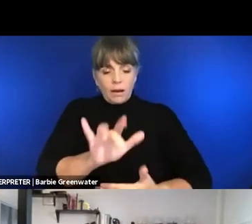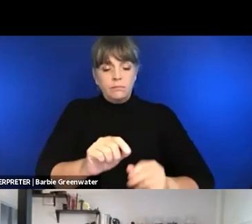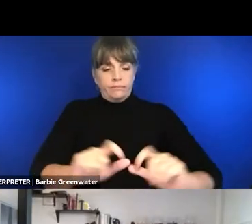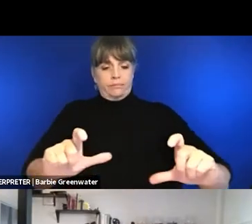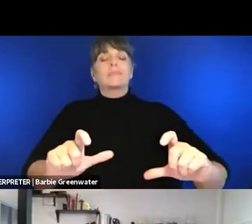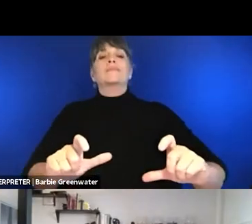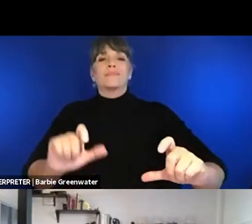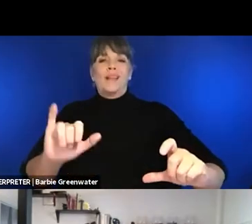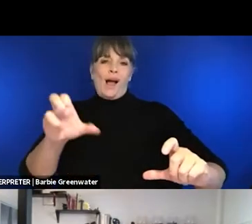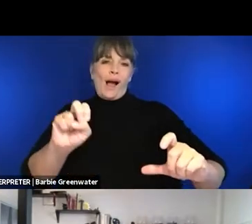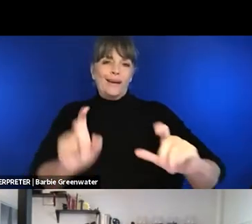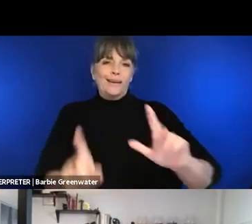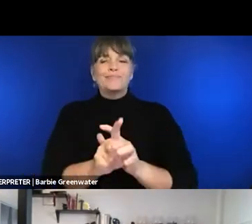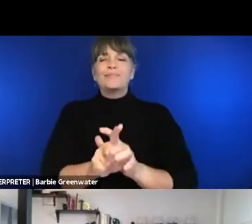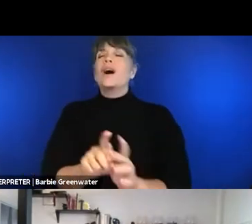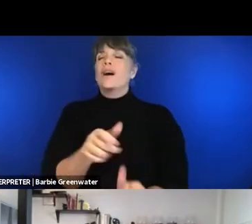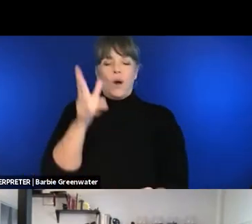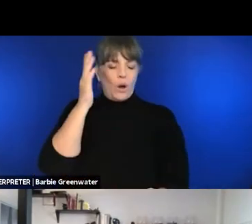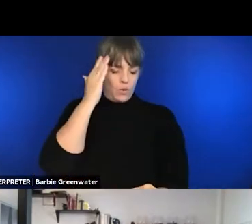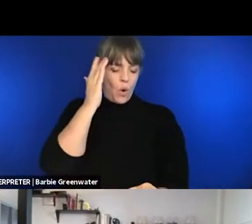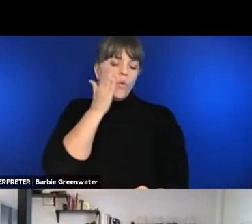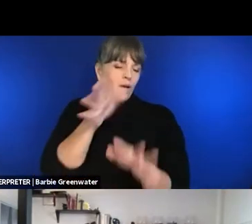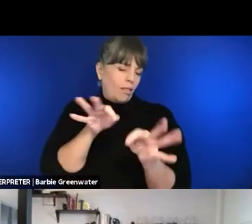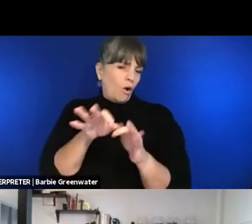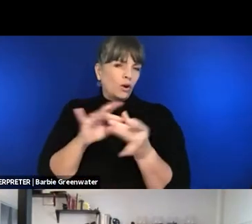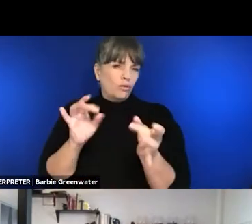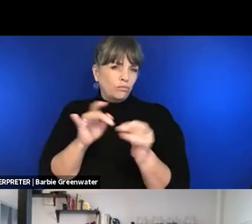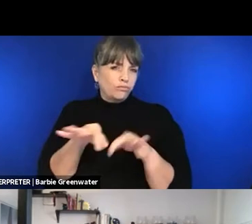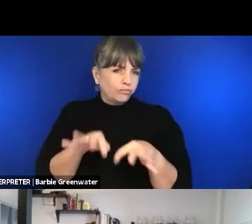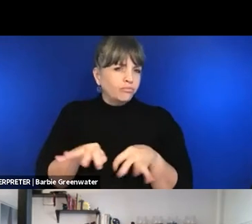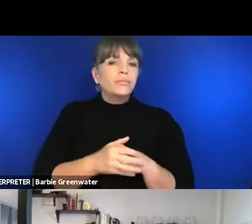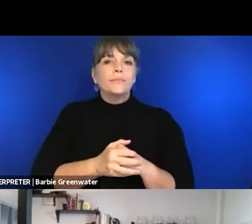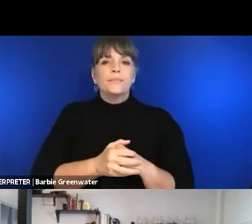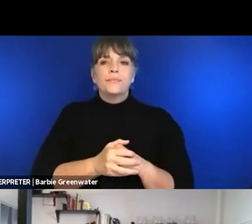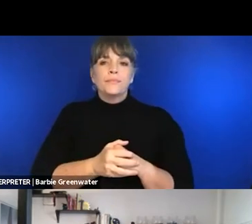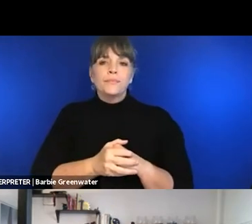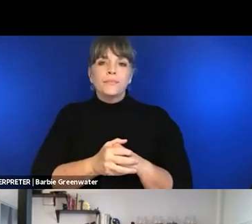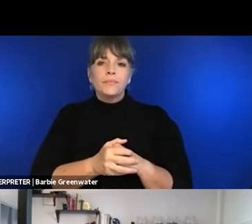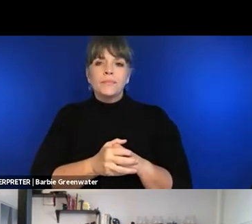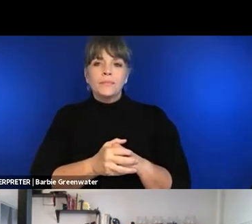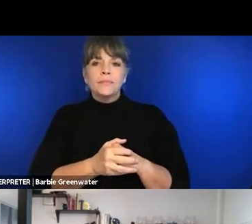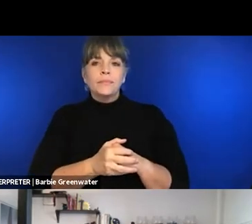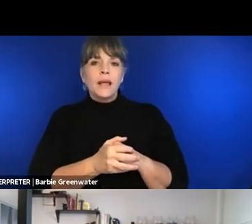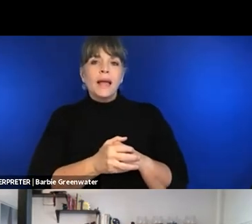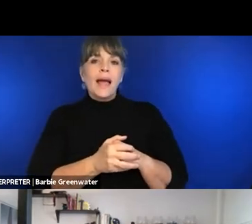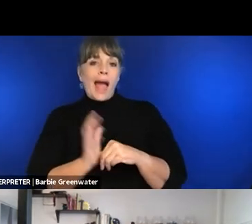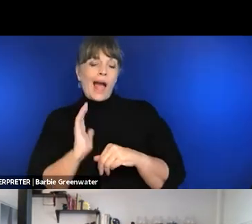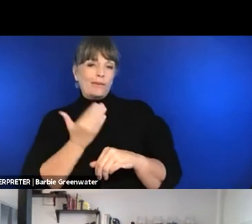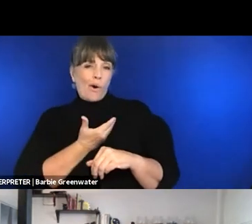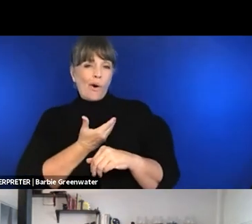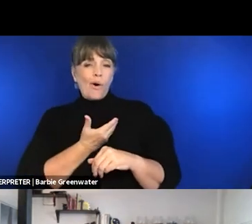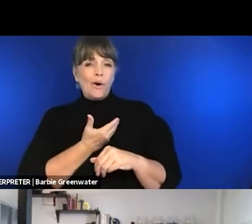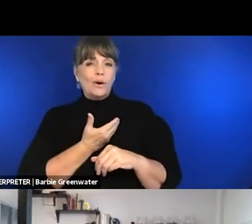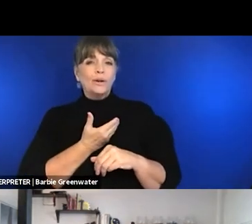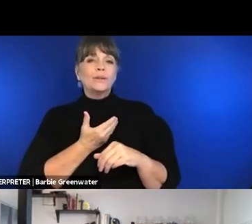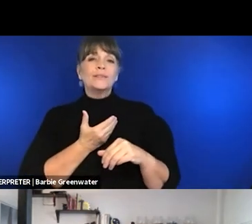present an icon that would indicate audio description, and our talking guide interface would announce that. So it's a bit of